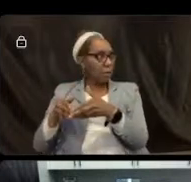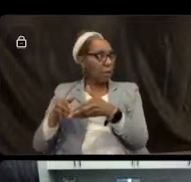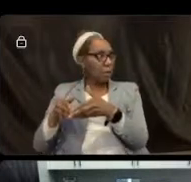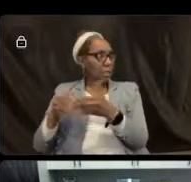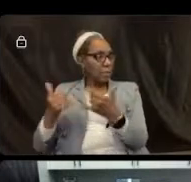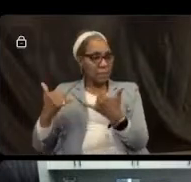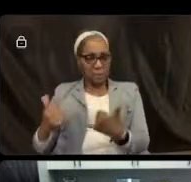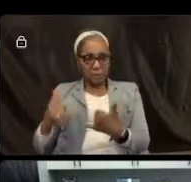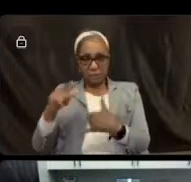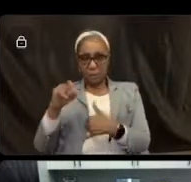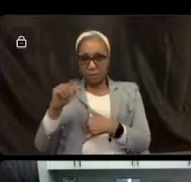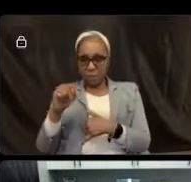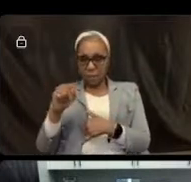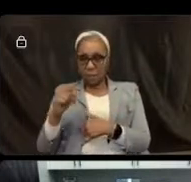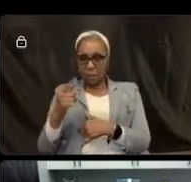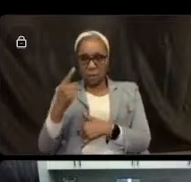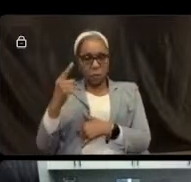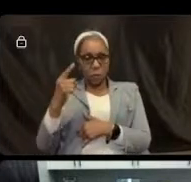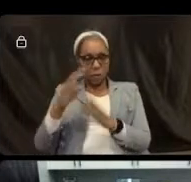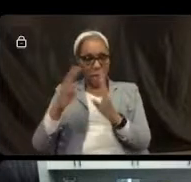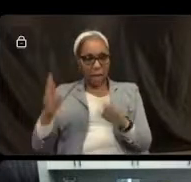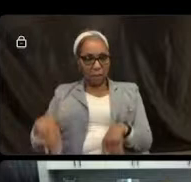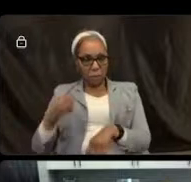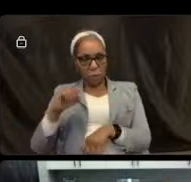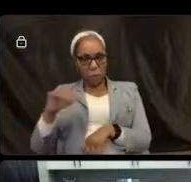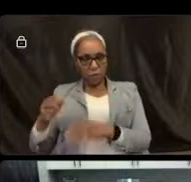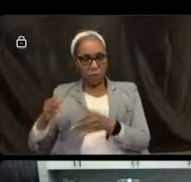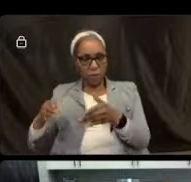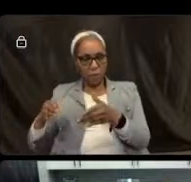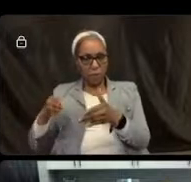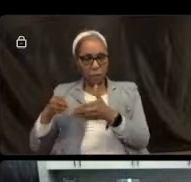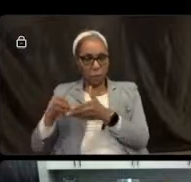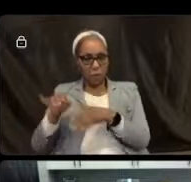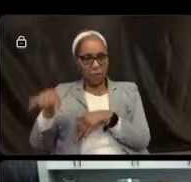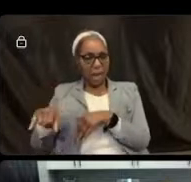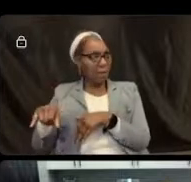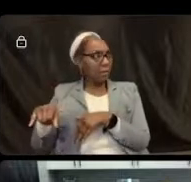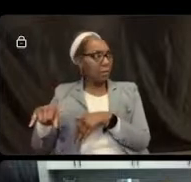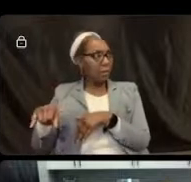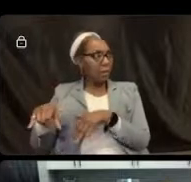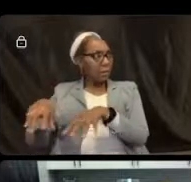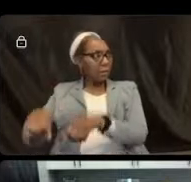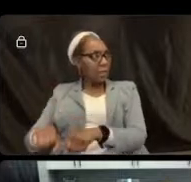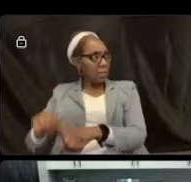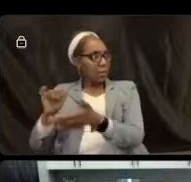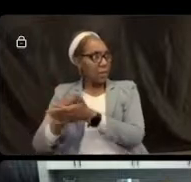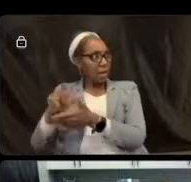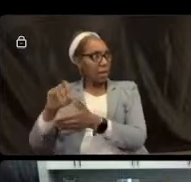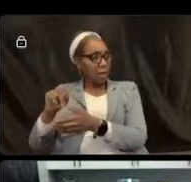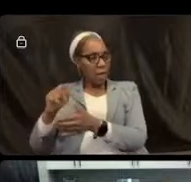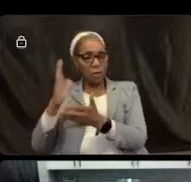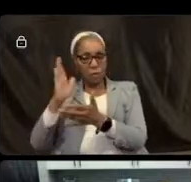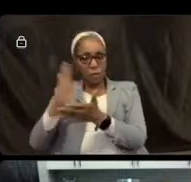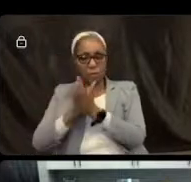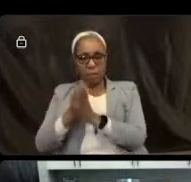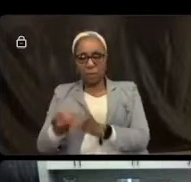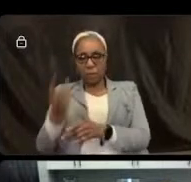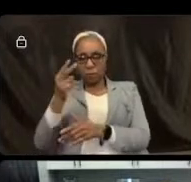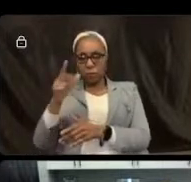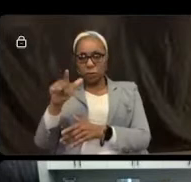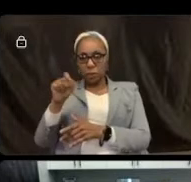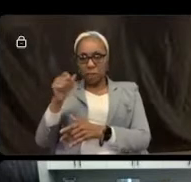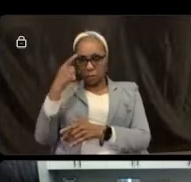one house off of the corner, that we take that lot and divide it into 2 lots for